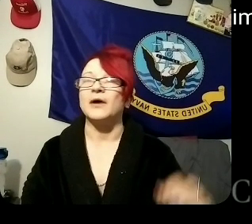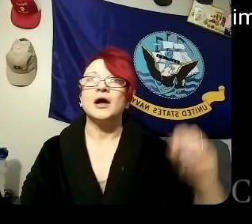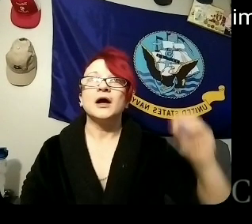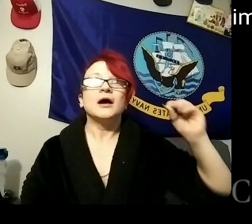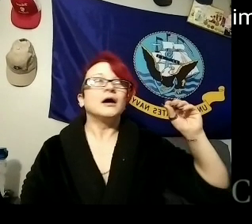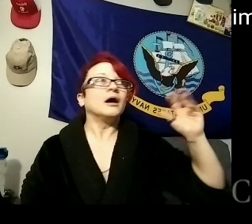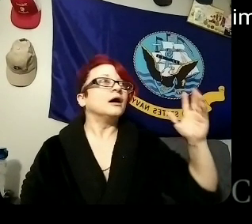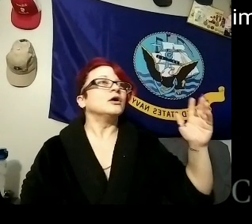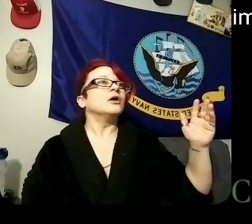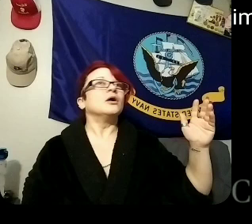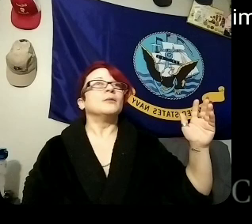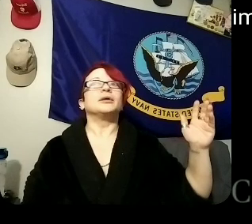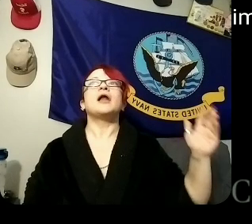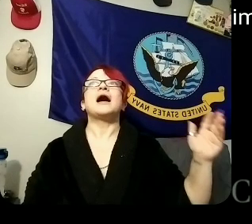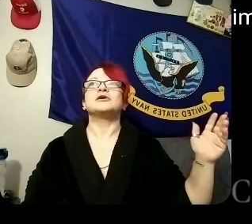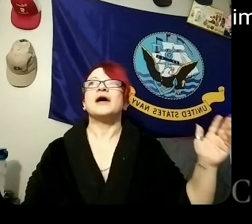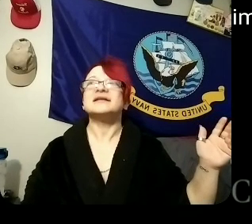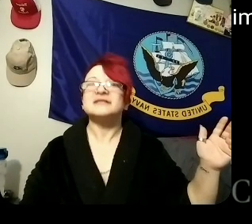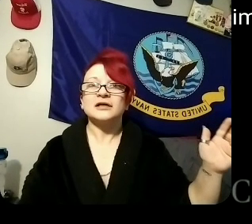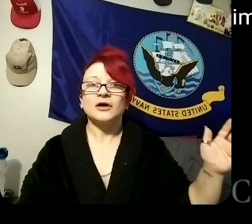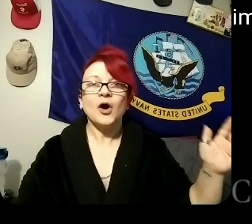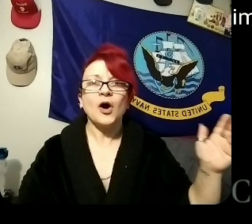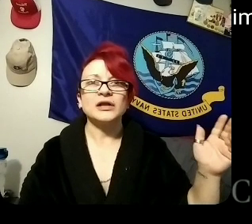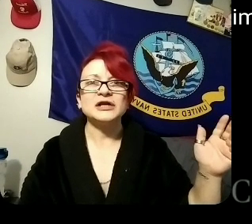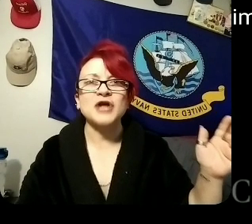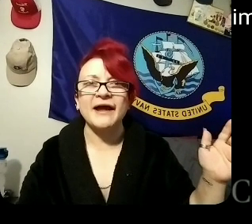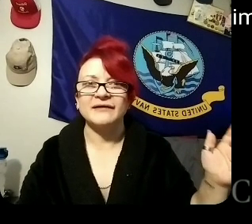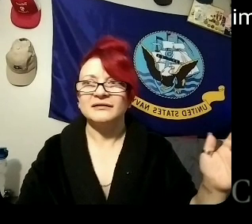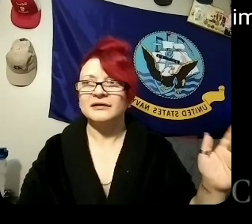Wow. Plot twist.